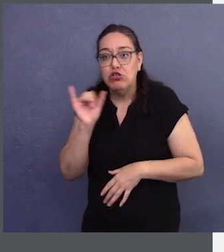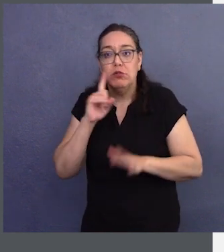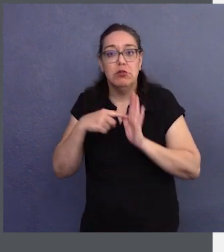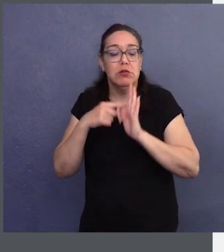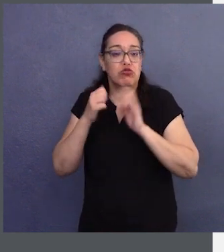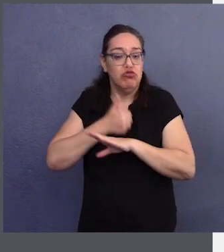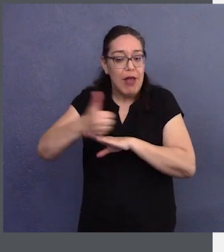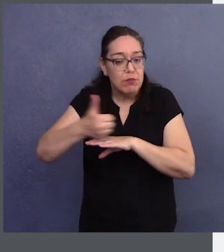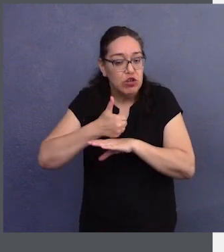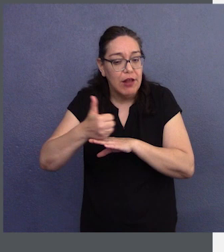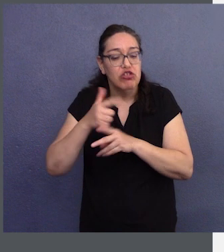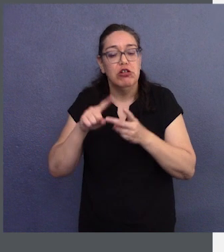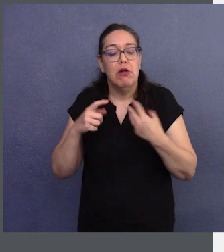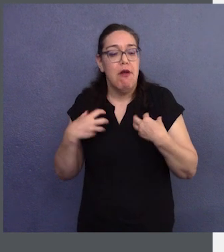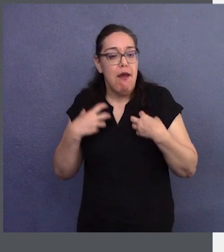health,